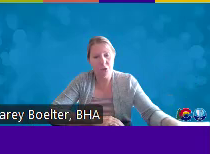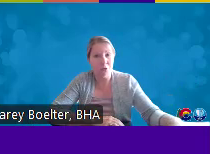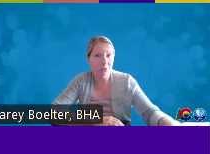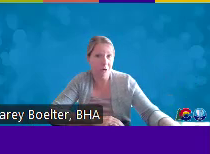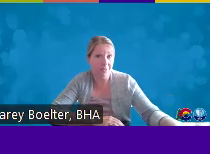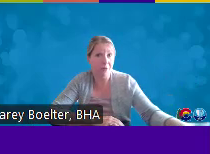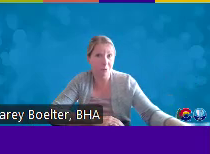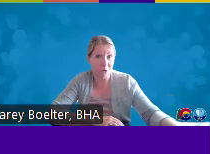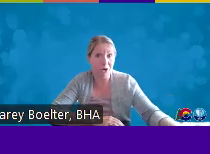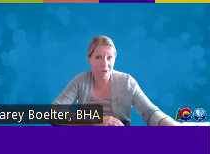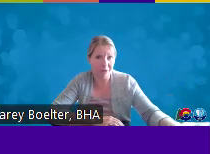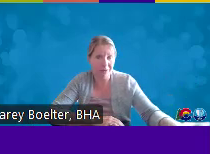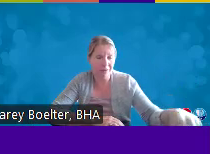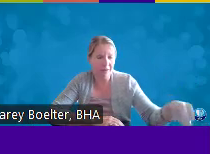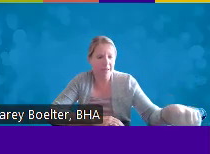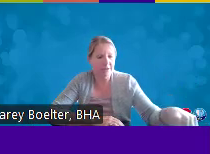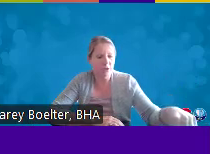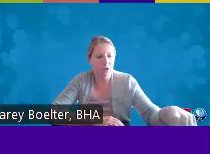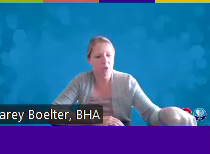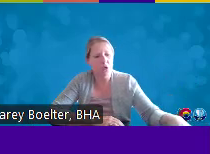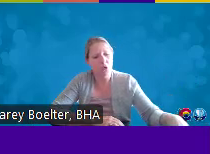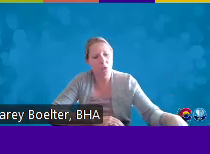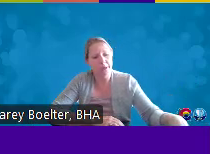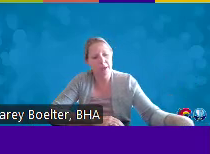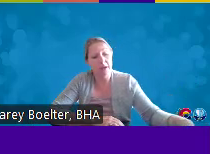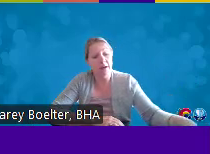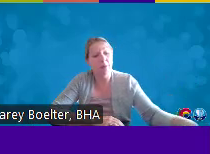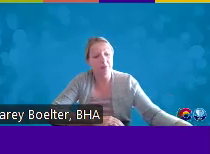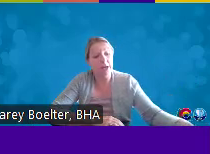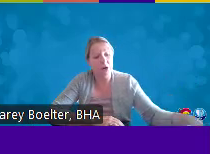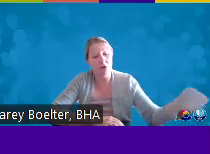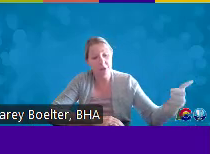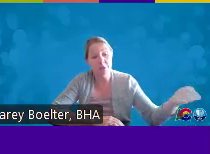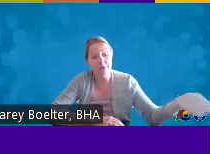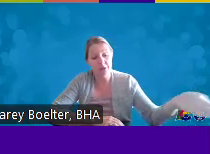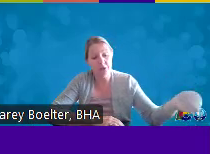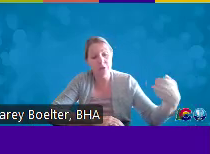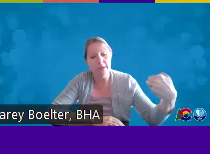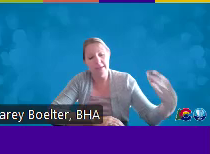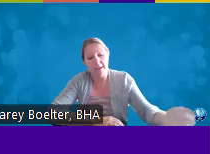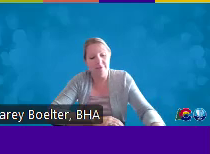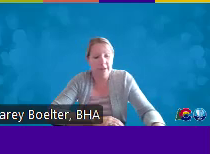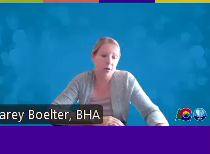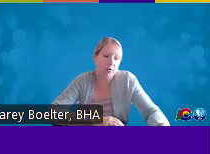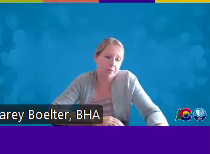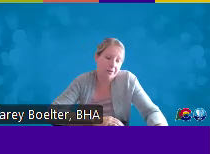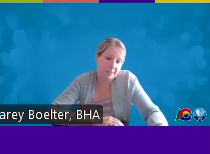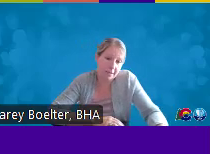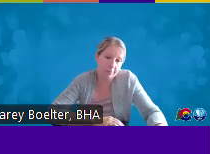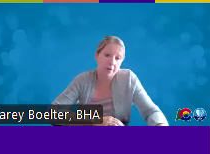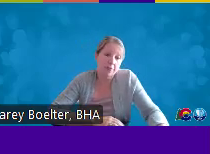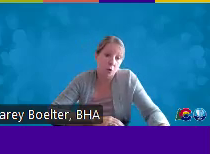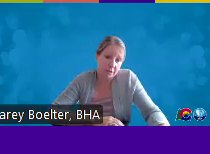the college course credit that we're working on. And so you can, a provider, a crisis professional can fail